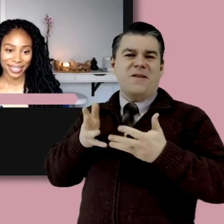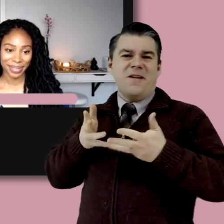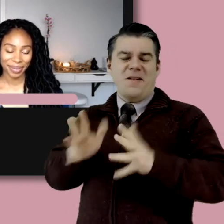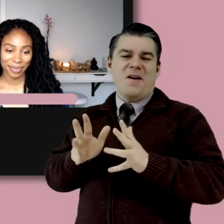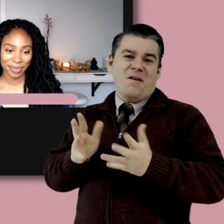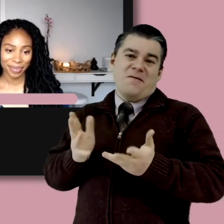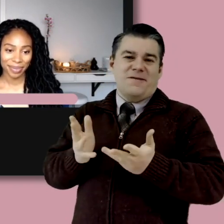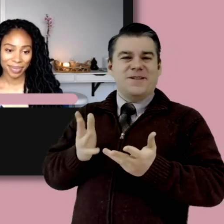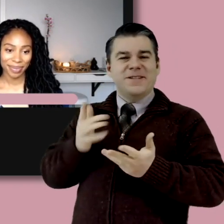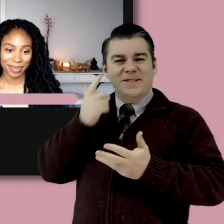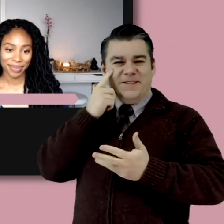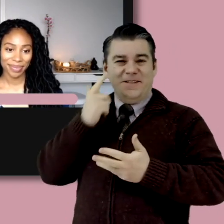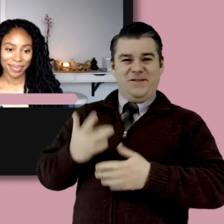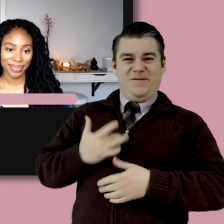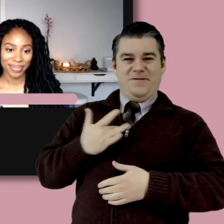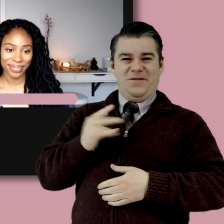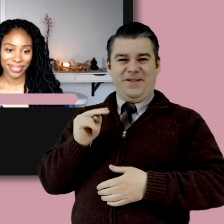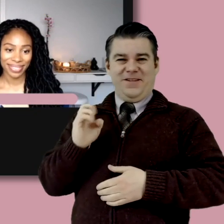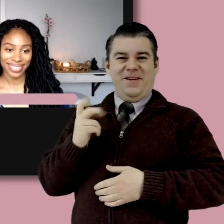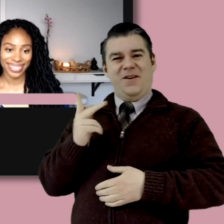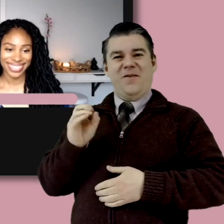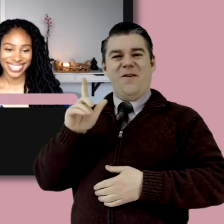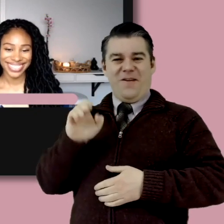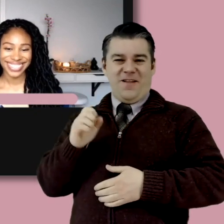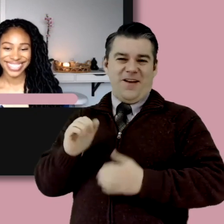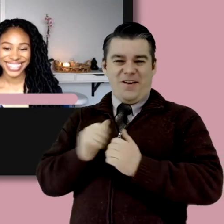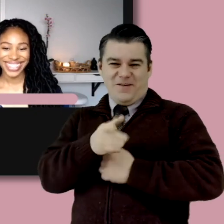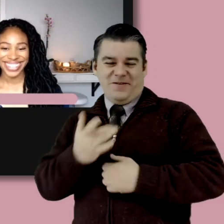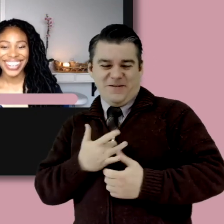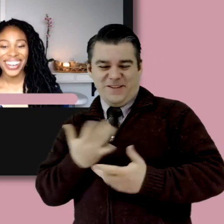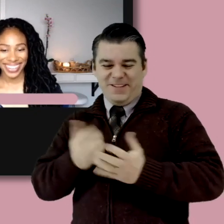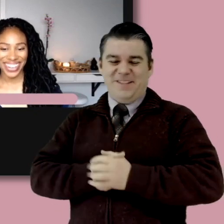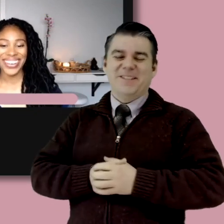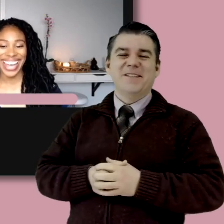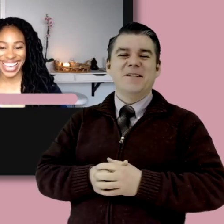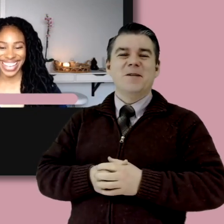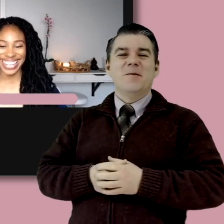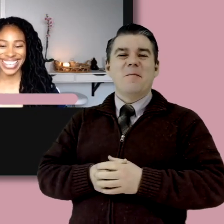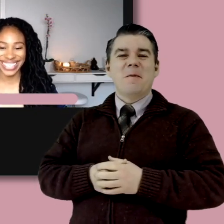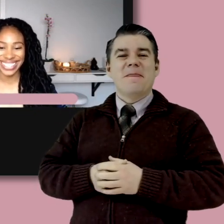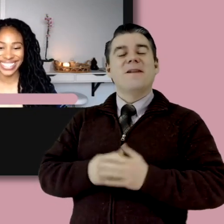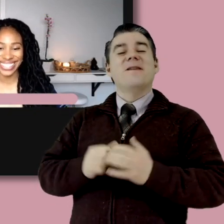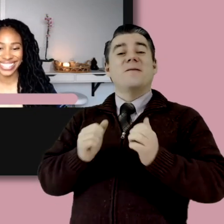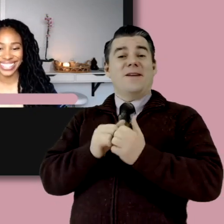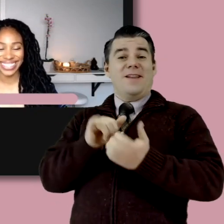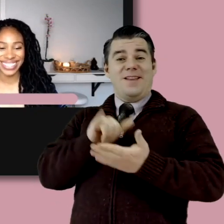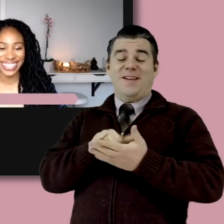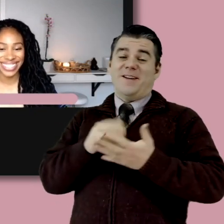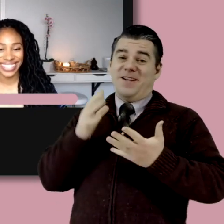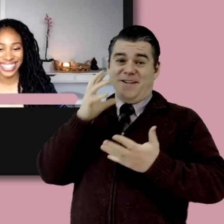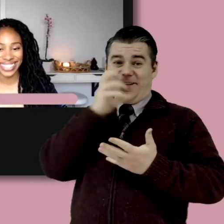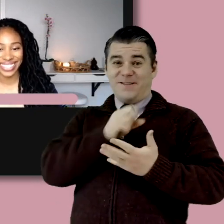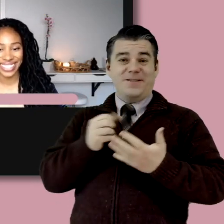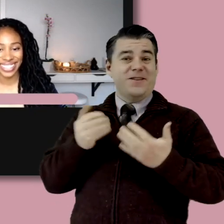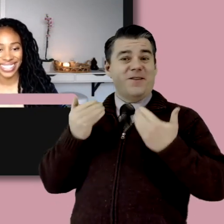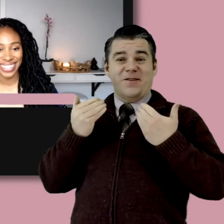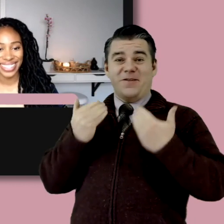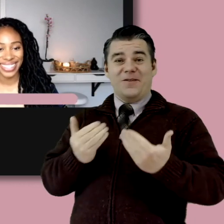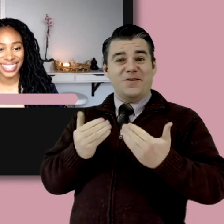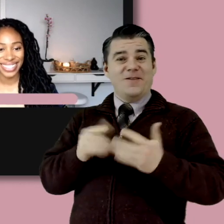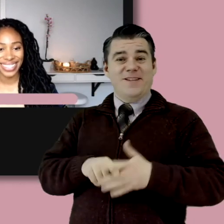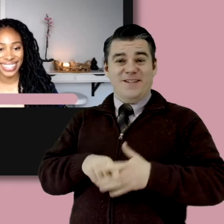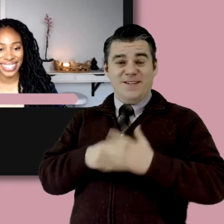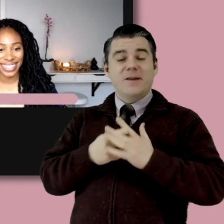the end, maybe throughout, depending on how you're feeling. Nicole, it's up to you. So with that, I